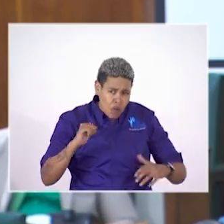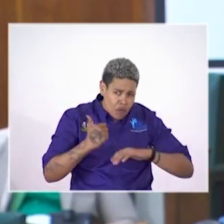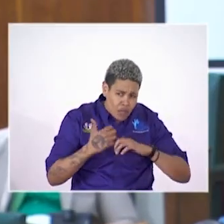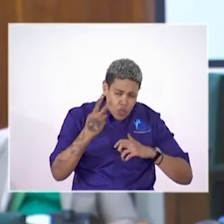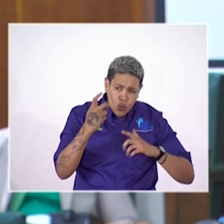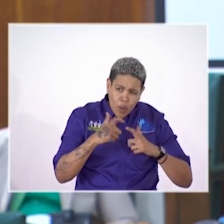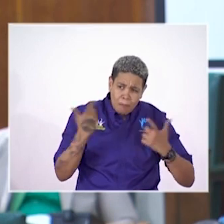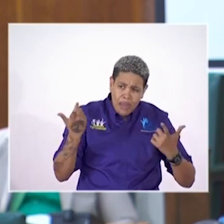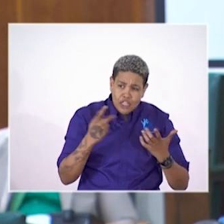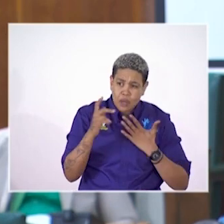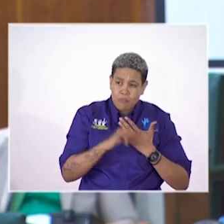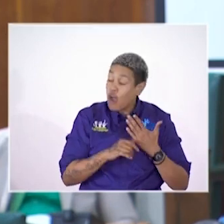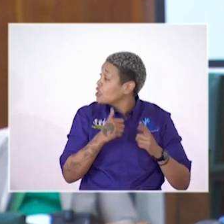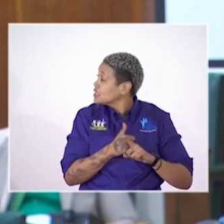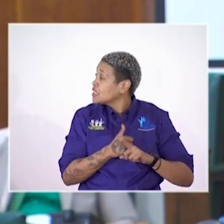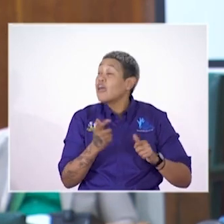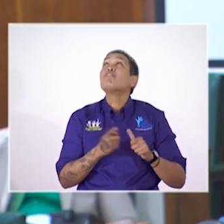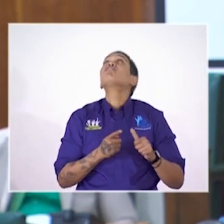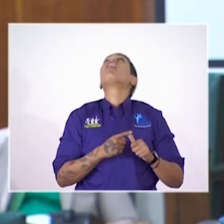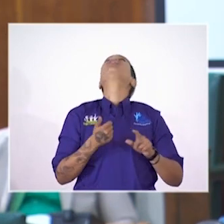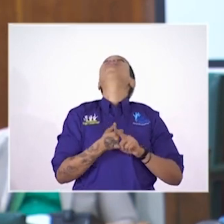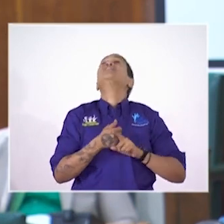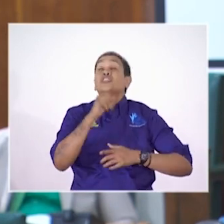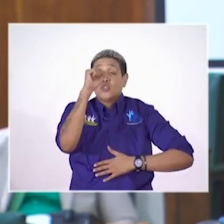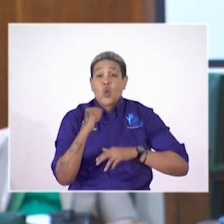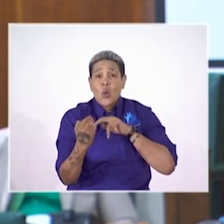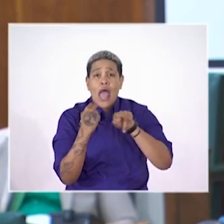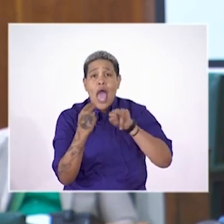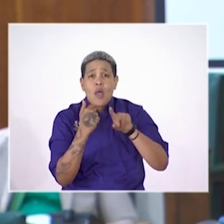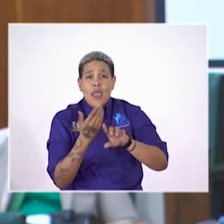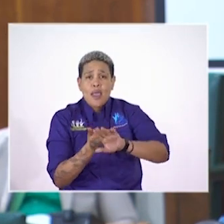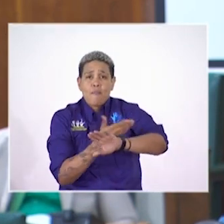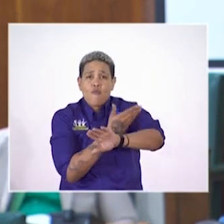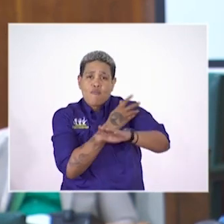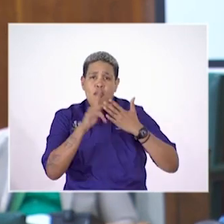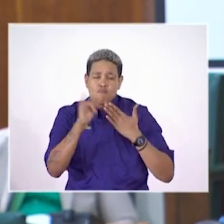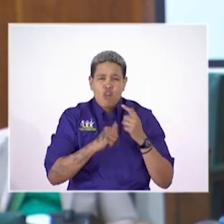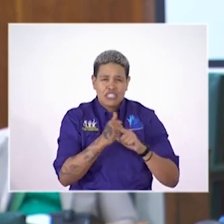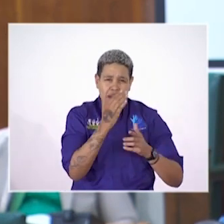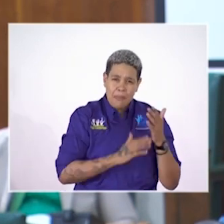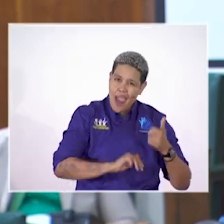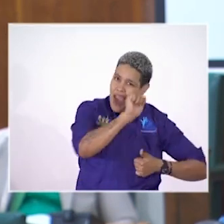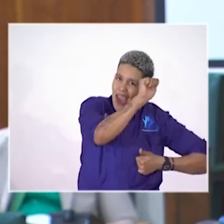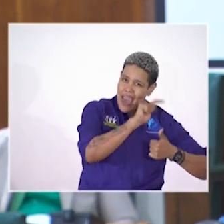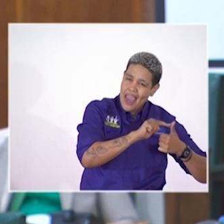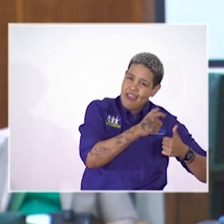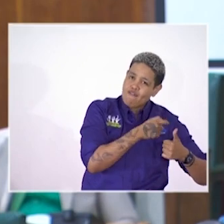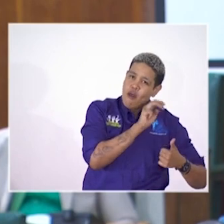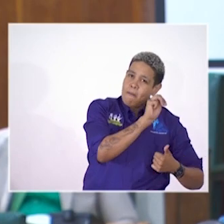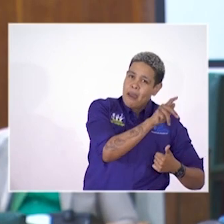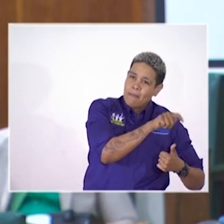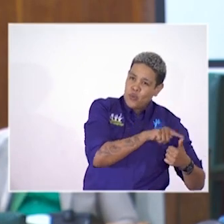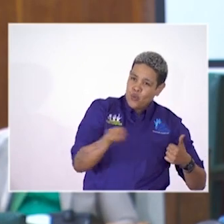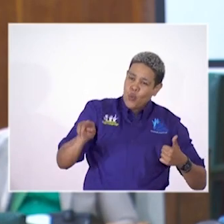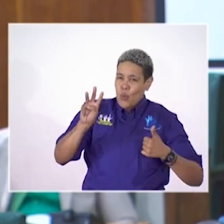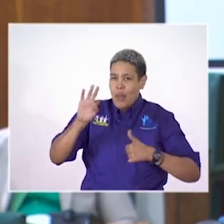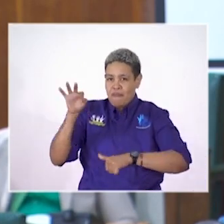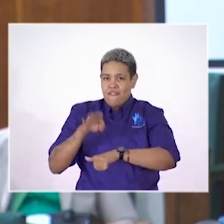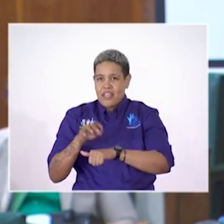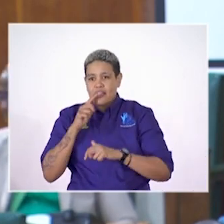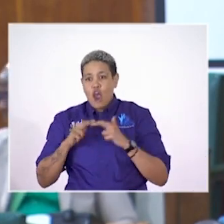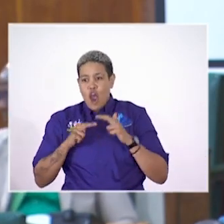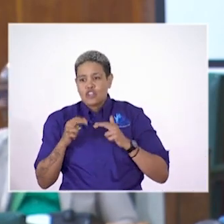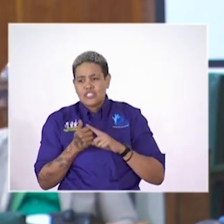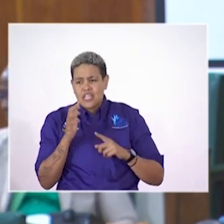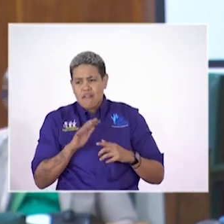major projects. The first is the South Coast Highway Improvement Project, Part A, from Maypen to Williamsfield,